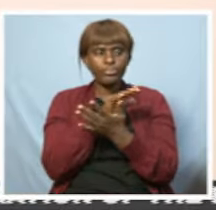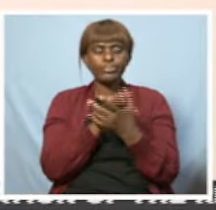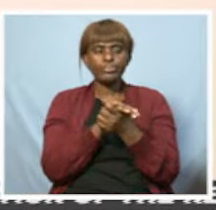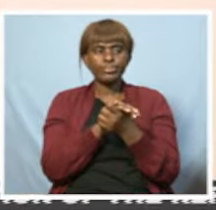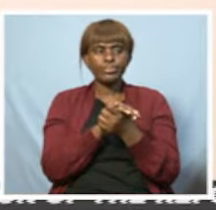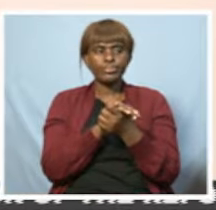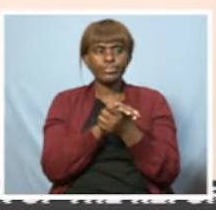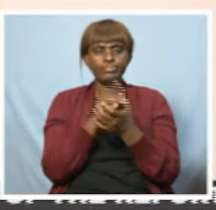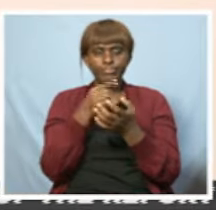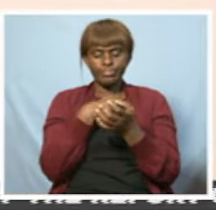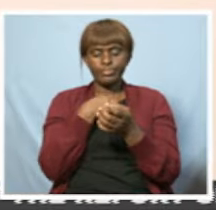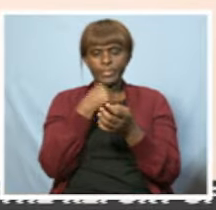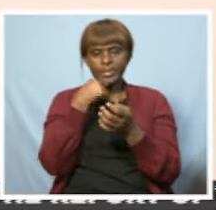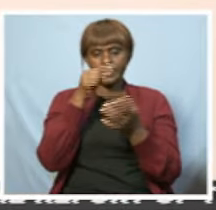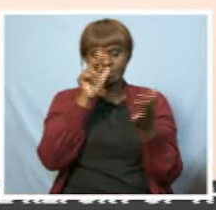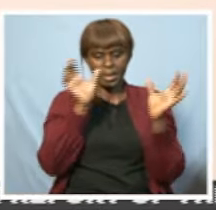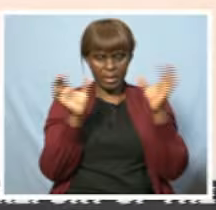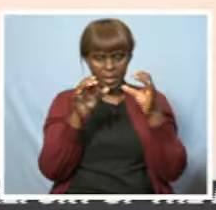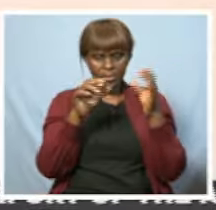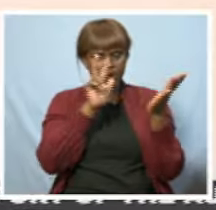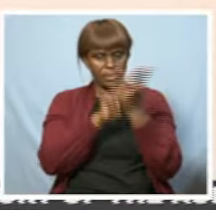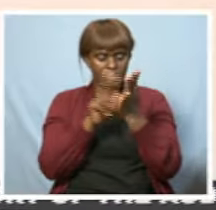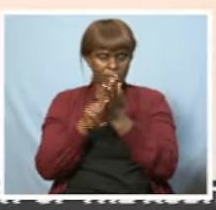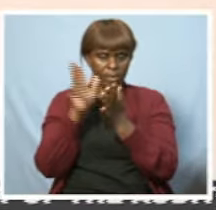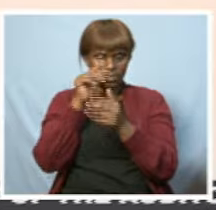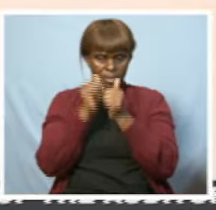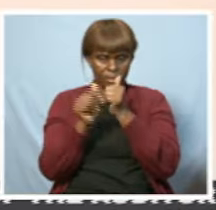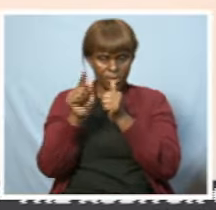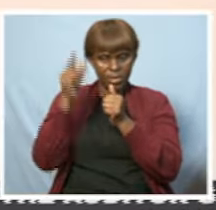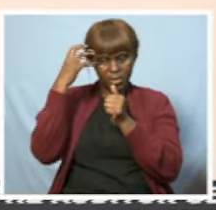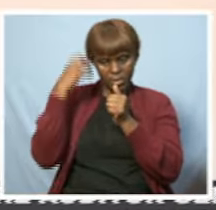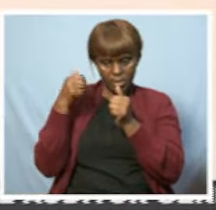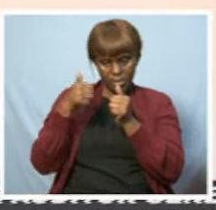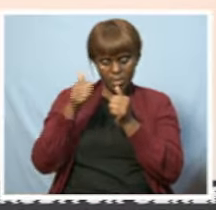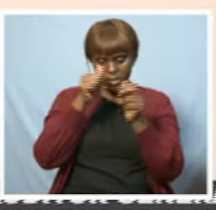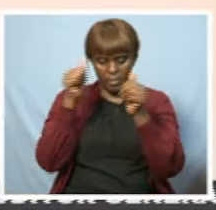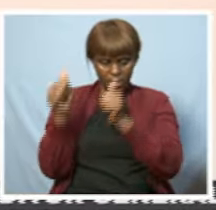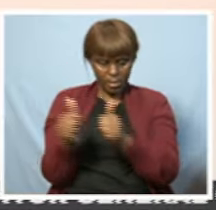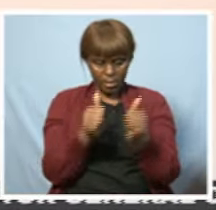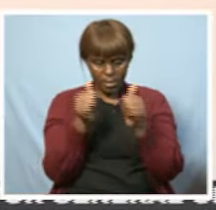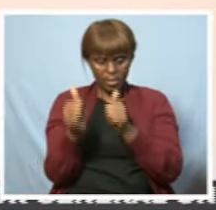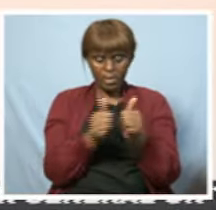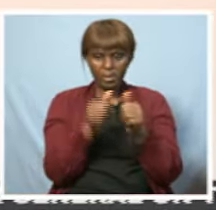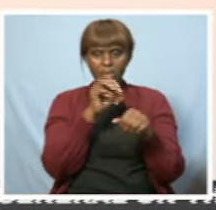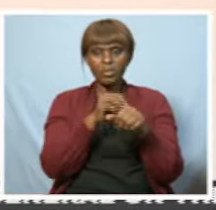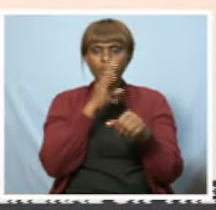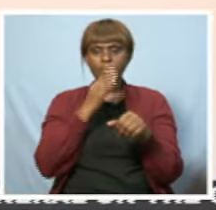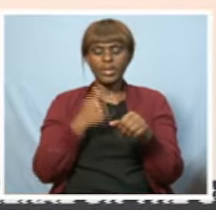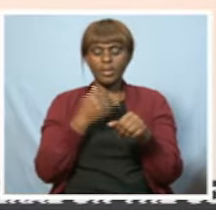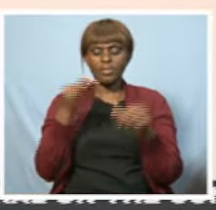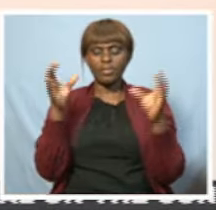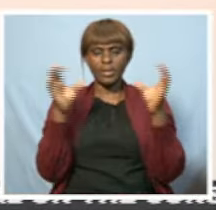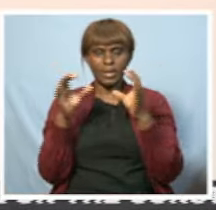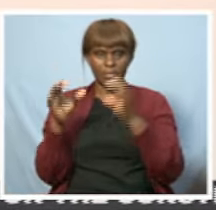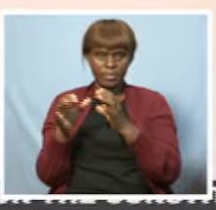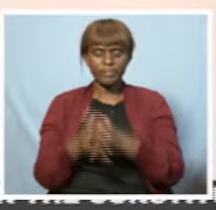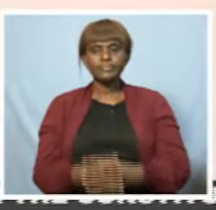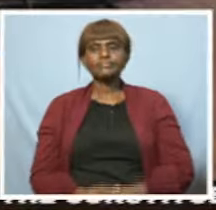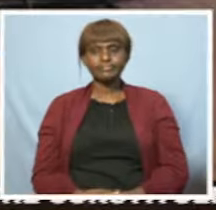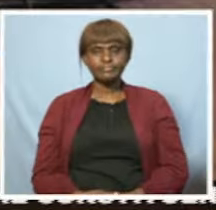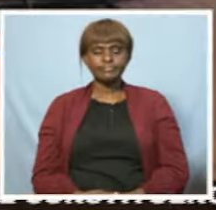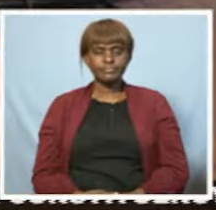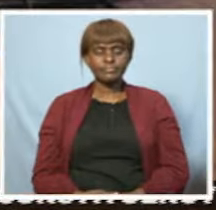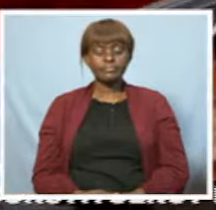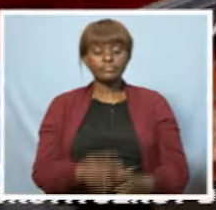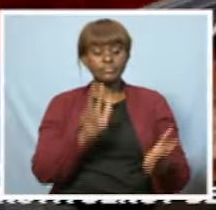I would say the council signed. The council because the officers were acting on behalf of the council. Yes, so